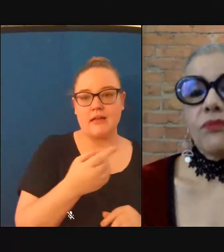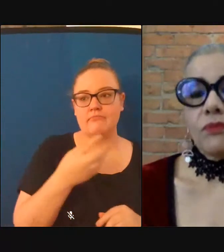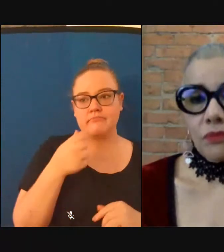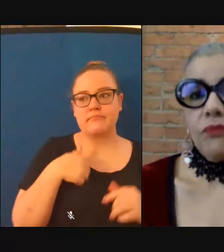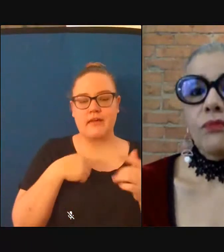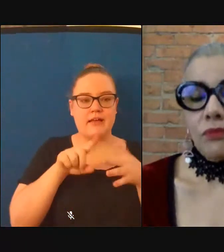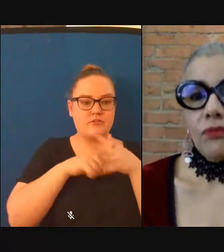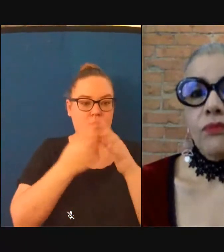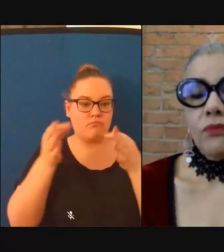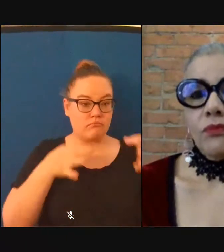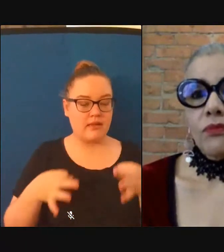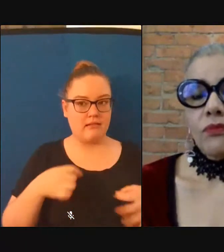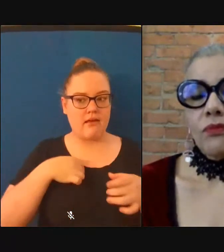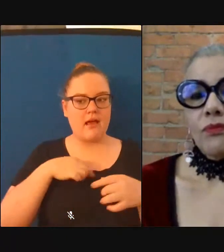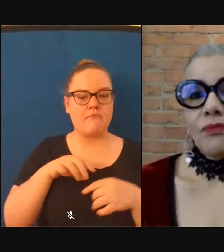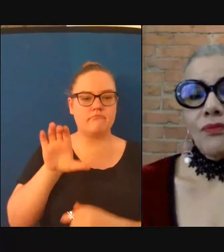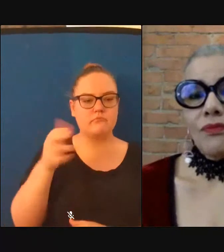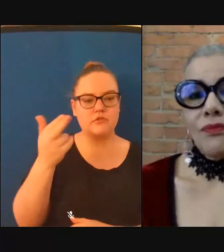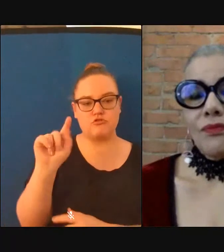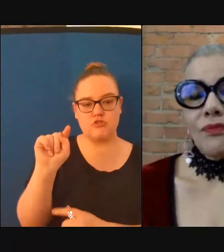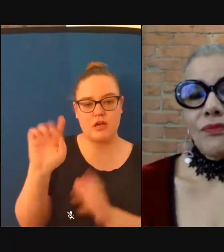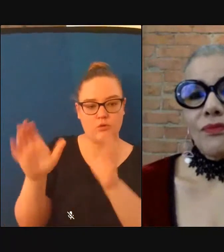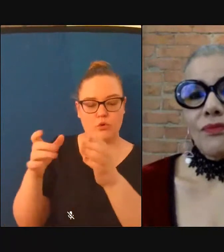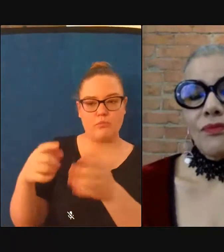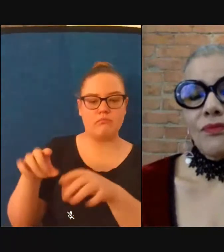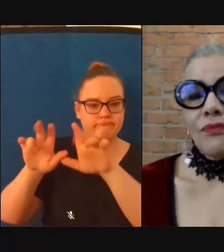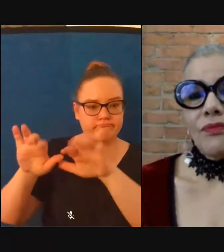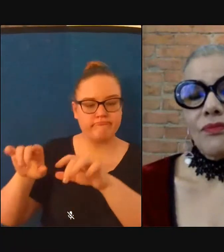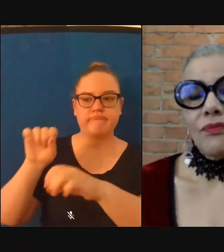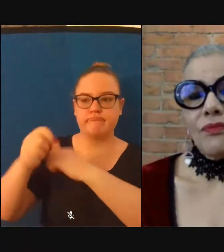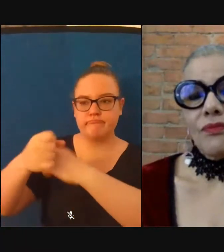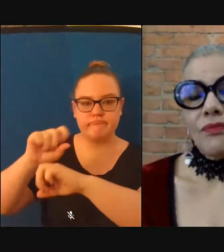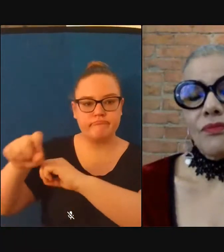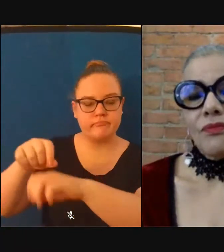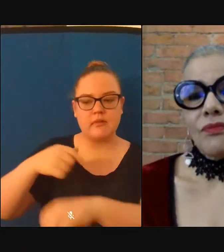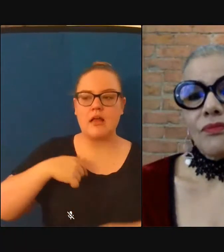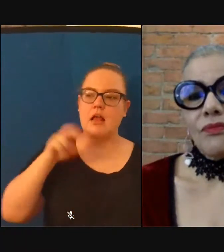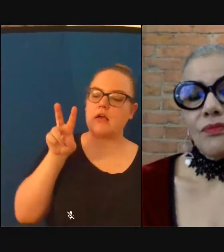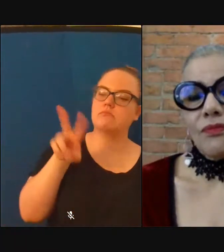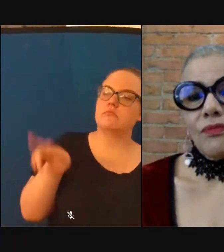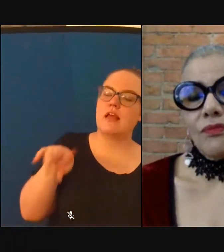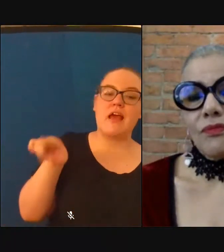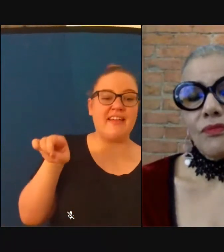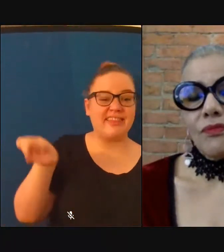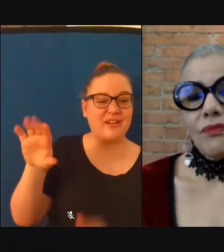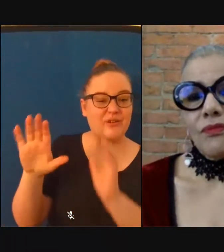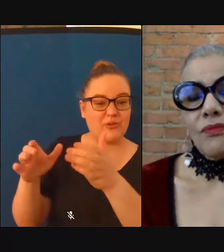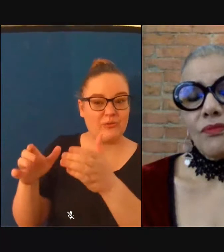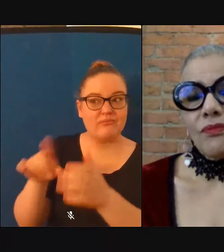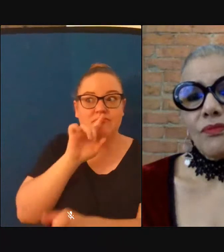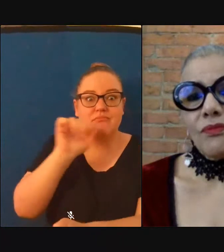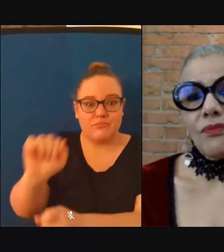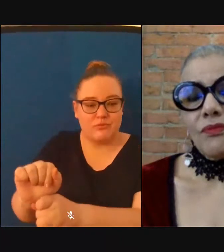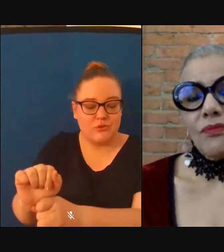neo-Nazi chat, and realizing they were talking about whether I was too ugly to rape. I mean, literally the question was, would